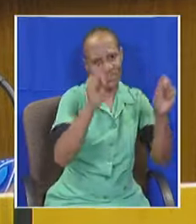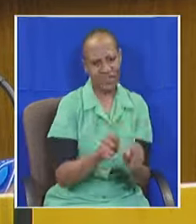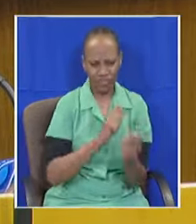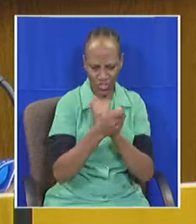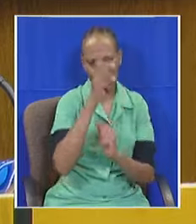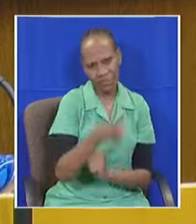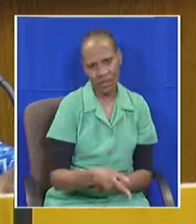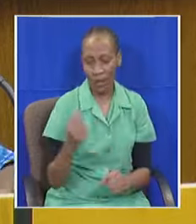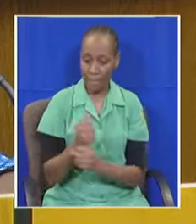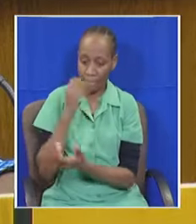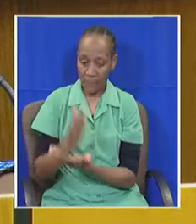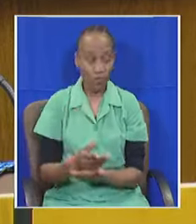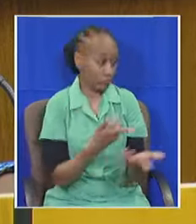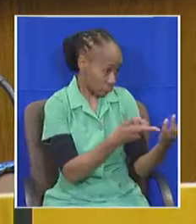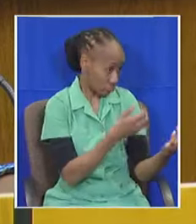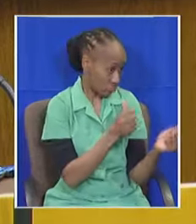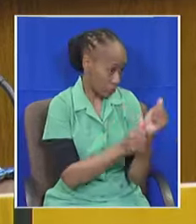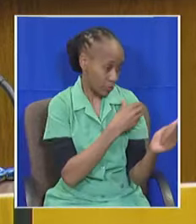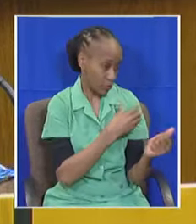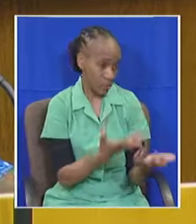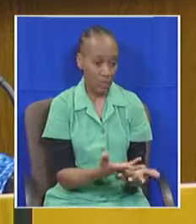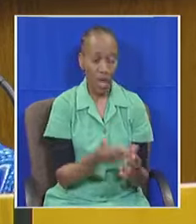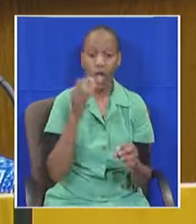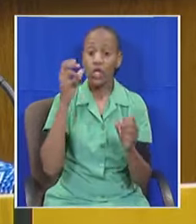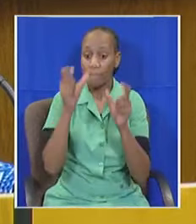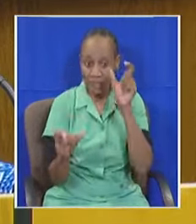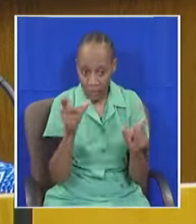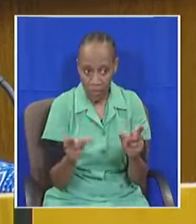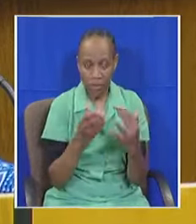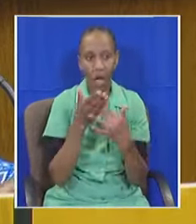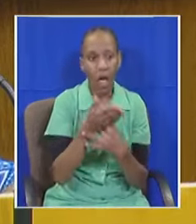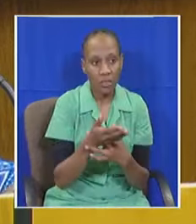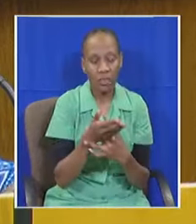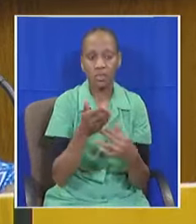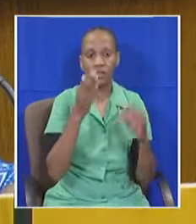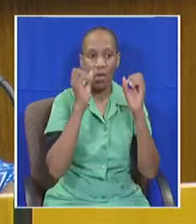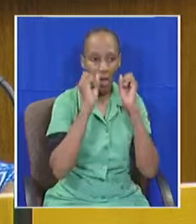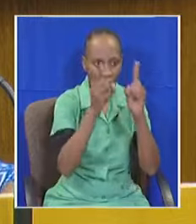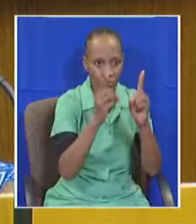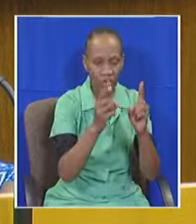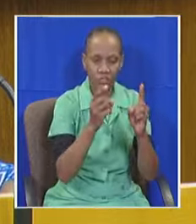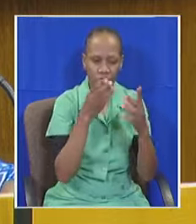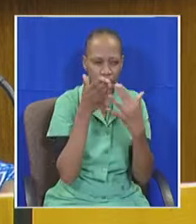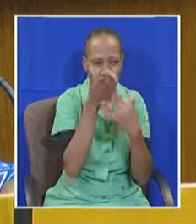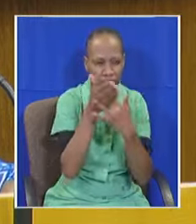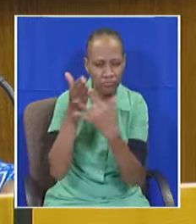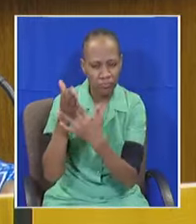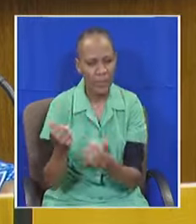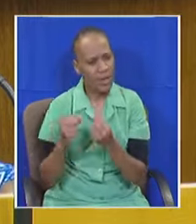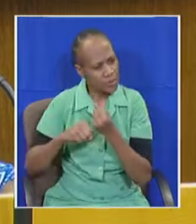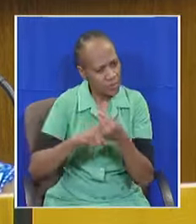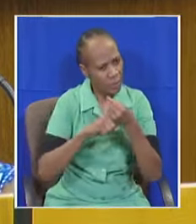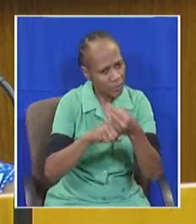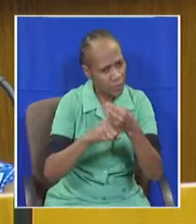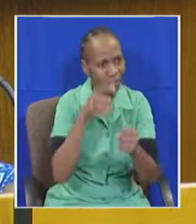must ensure, Deputy Minister, that qualifying students have access to the doors of education and they're given the necessary support for them